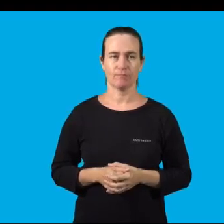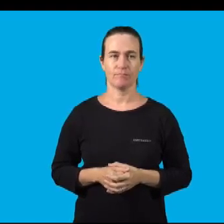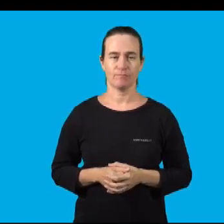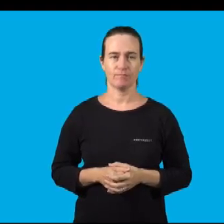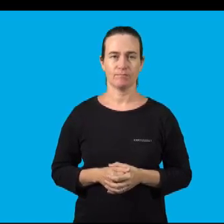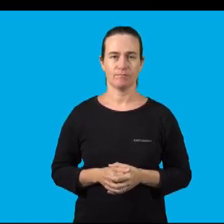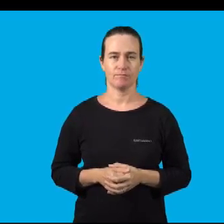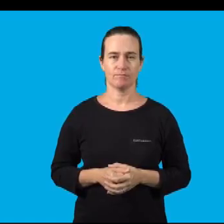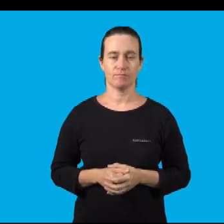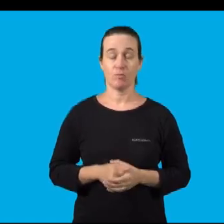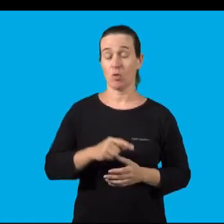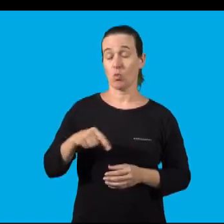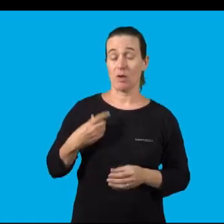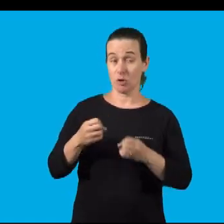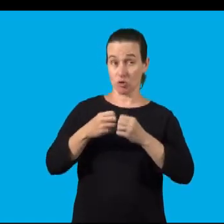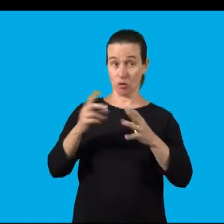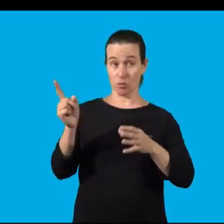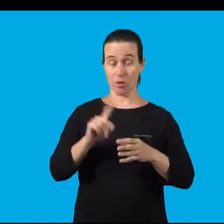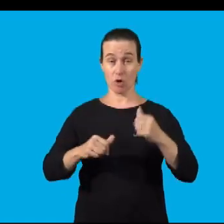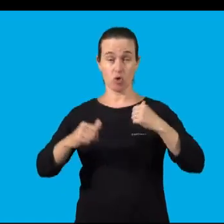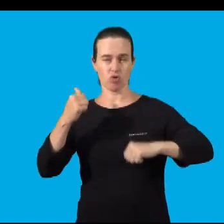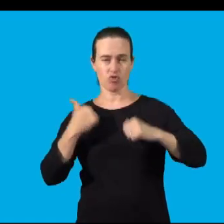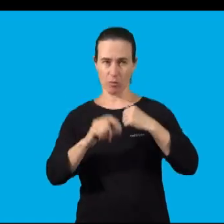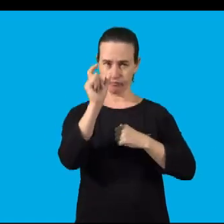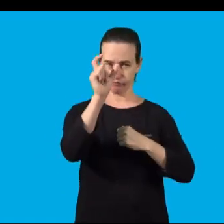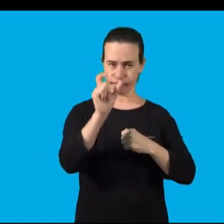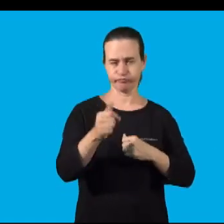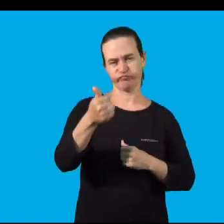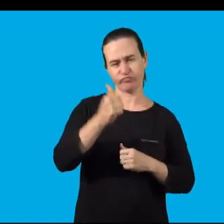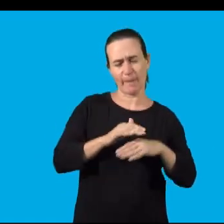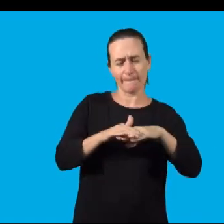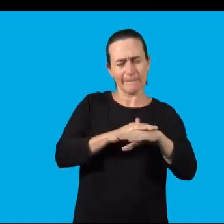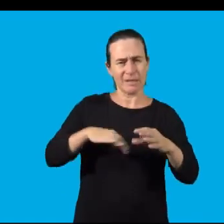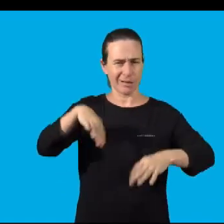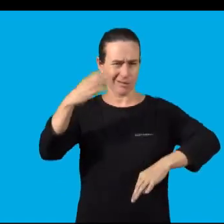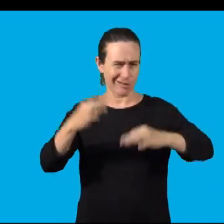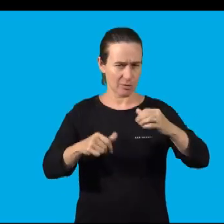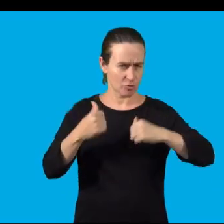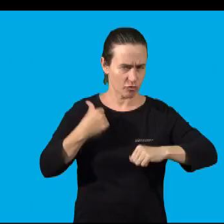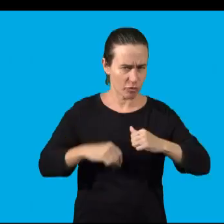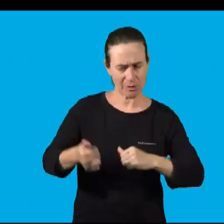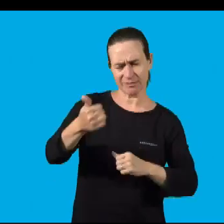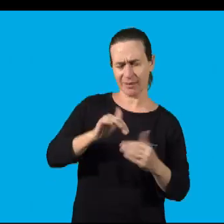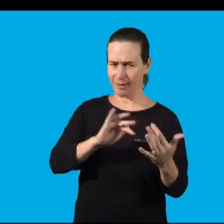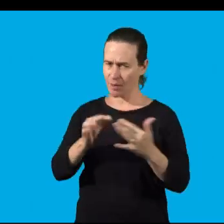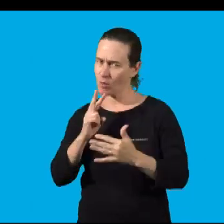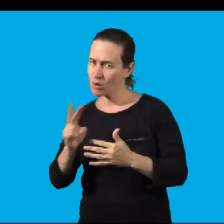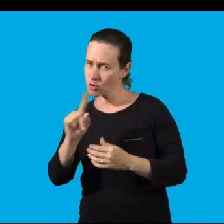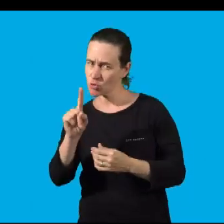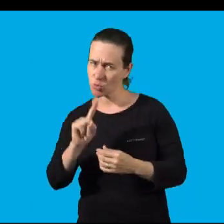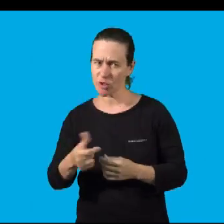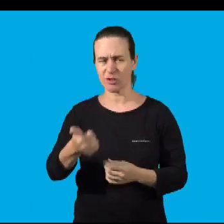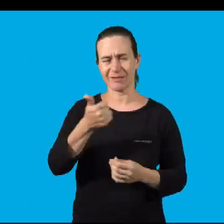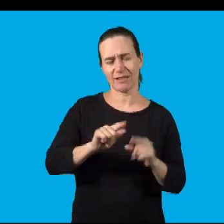So, our lesson will start with drama terminology, basic analysis of the drama, how to approach